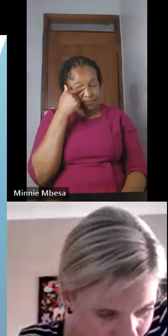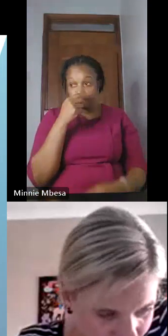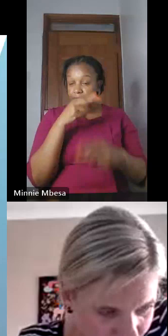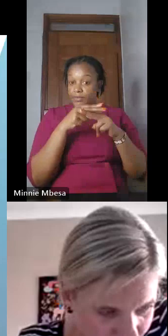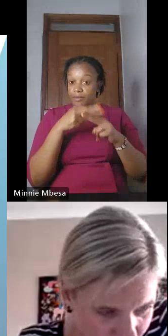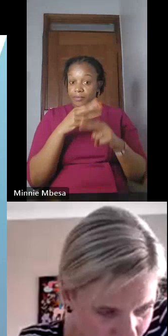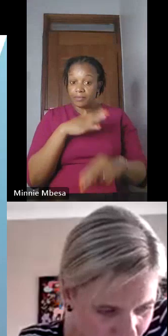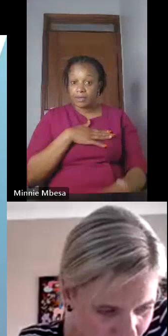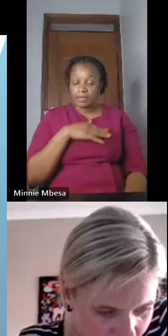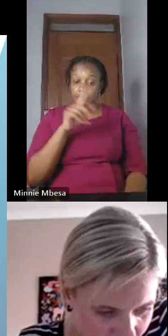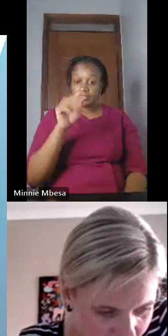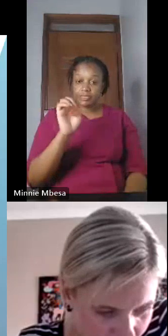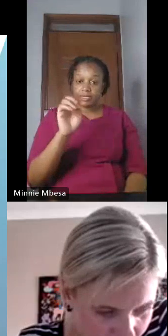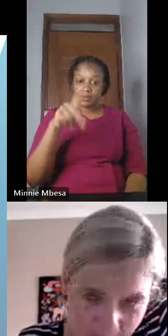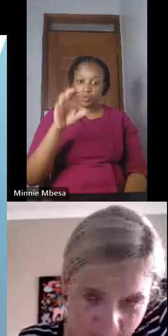SA.